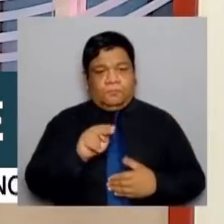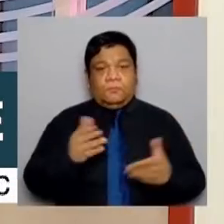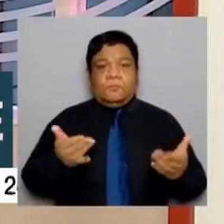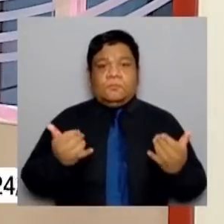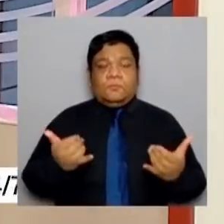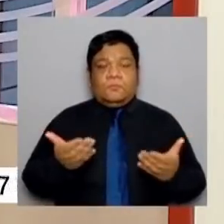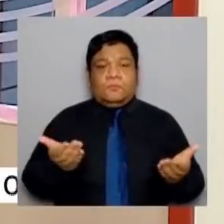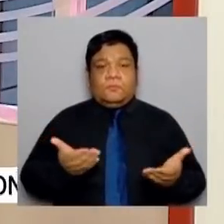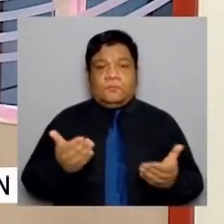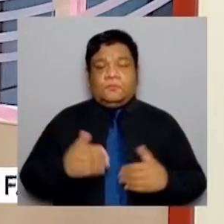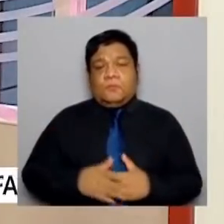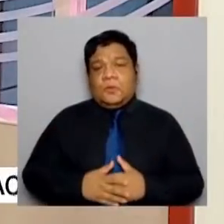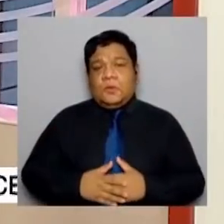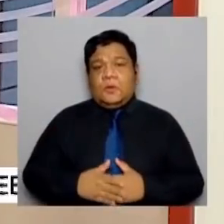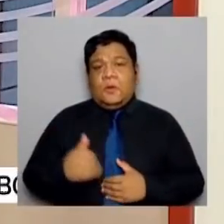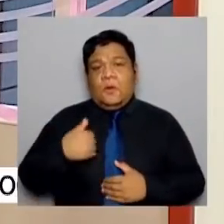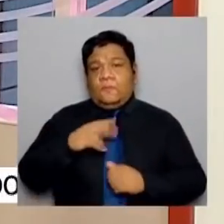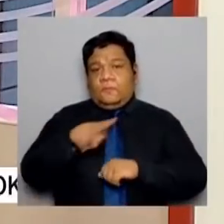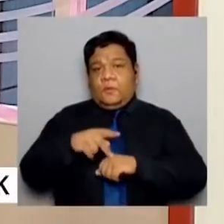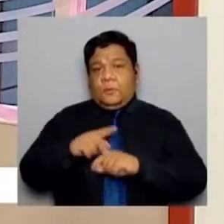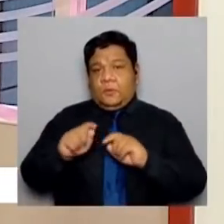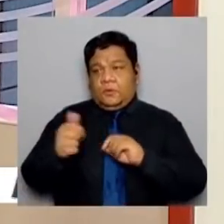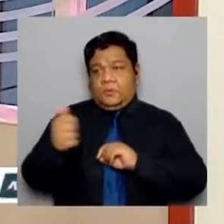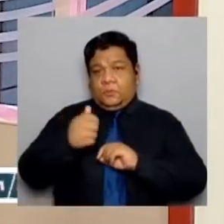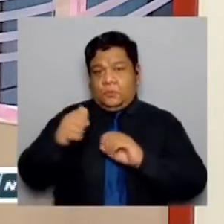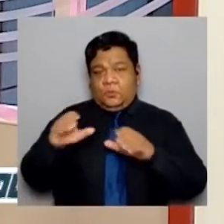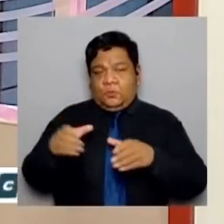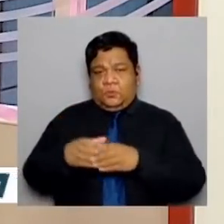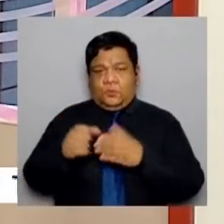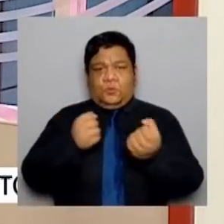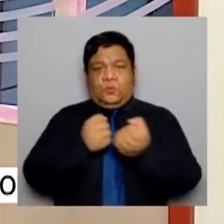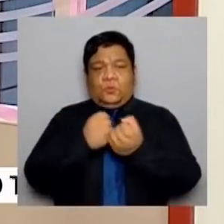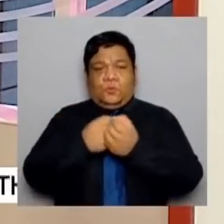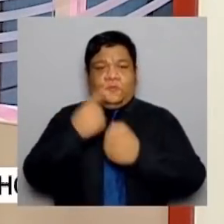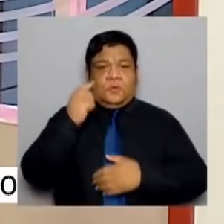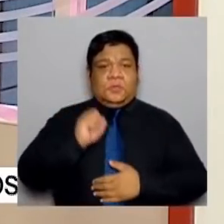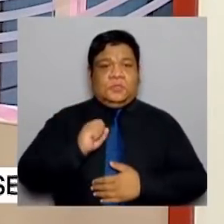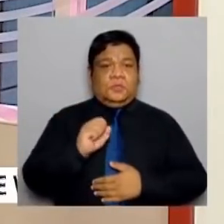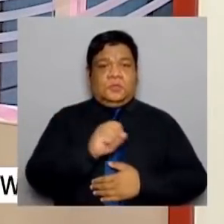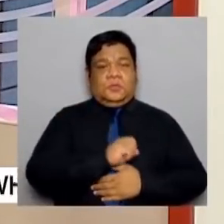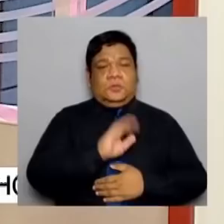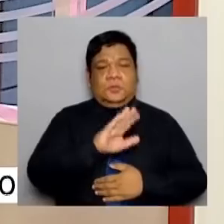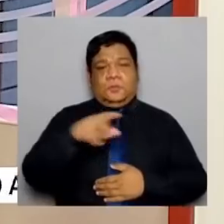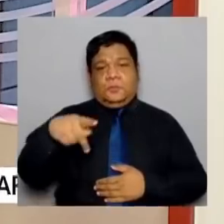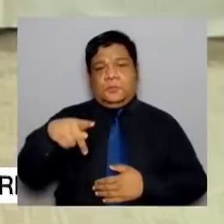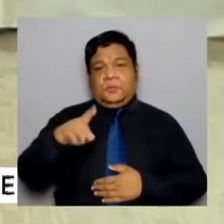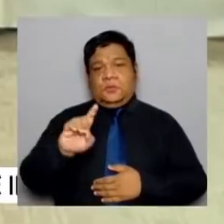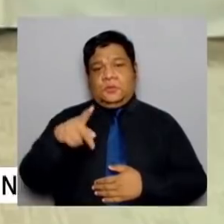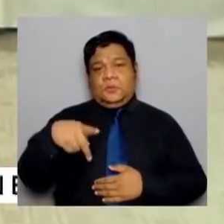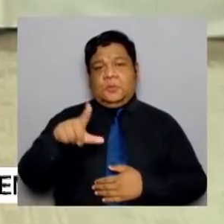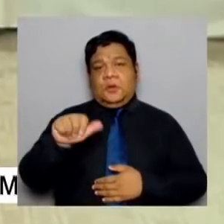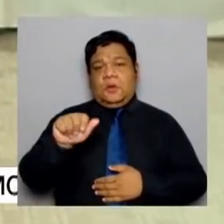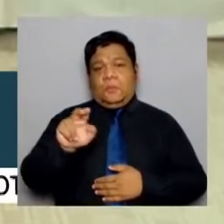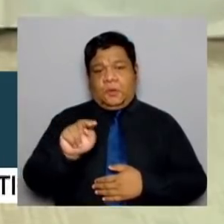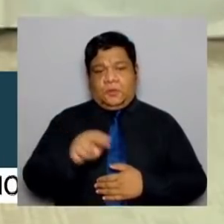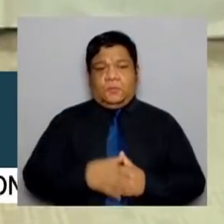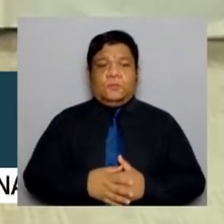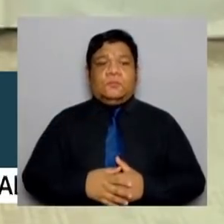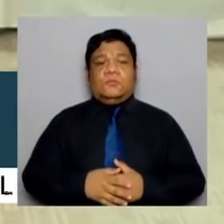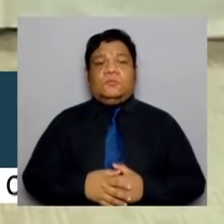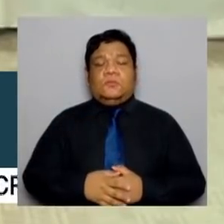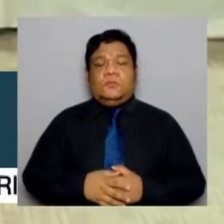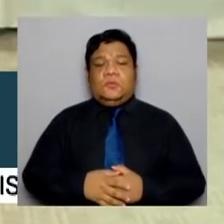Philippine transport groups pledge their support for the senatorial slate of the PDP Laban Cusi wing. These include the Liga